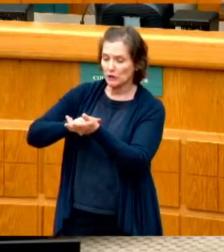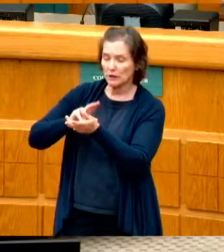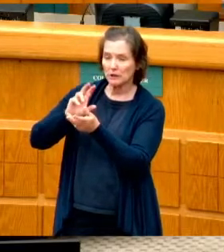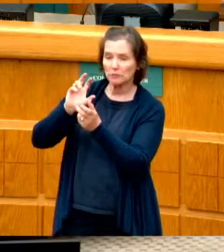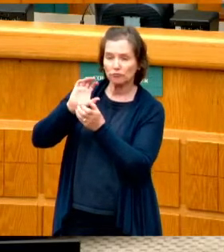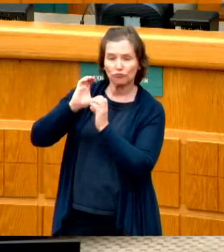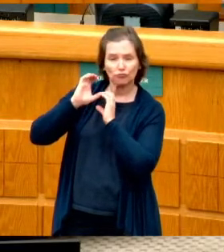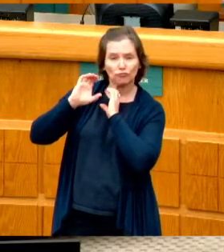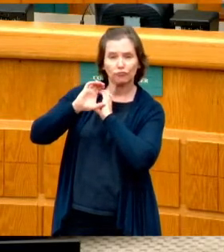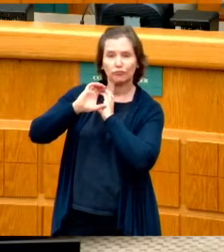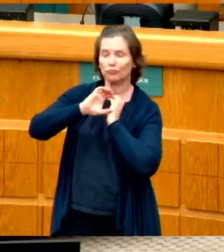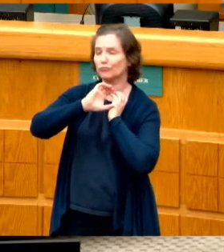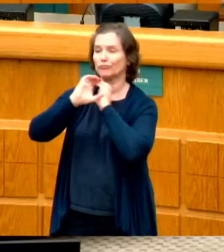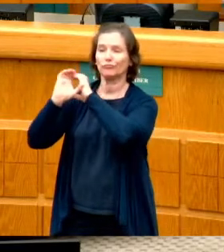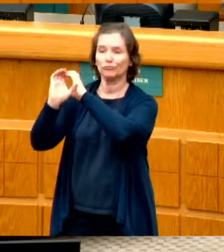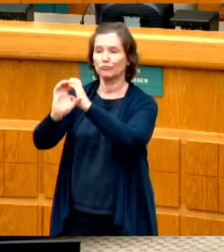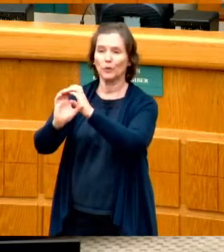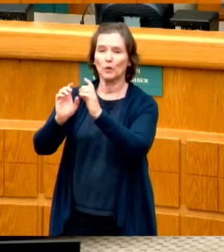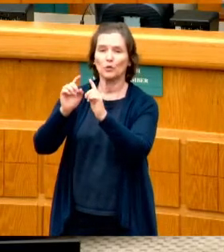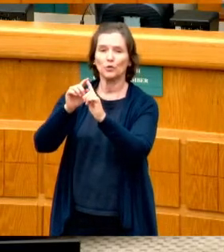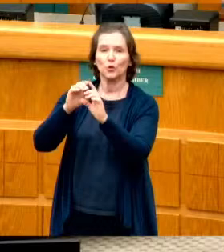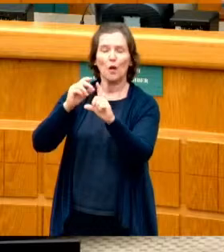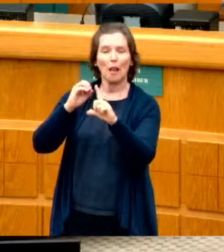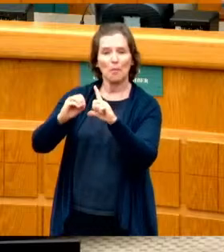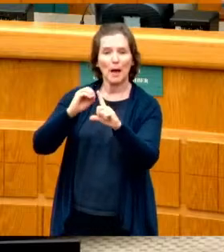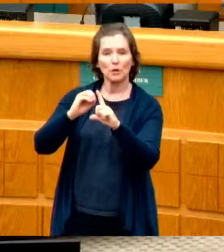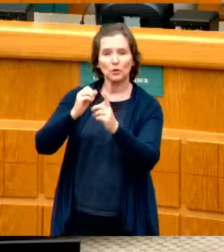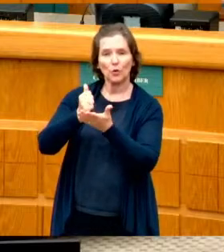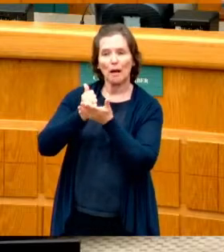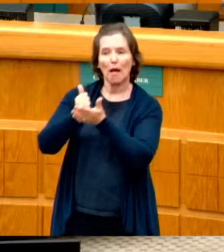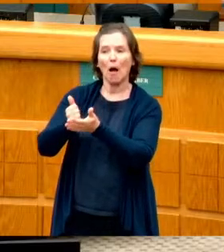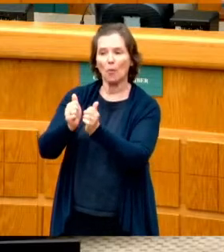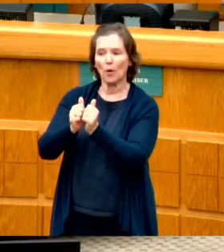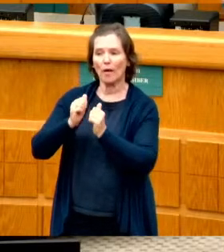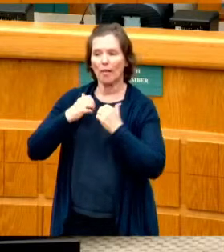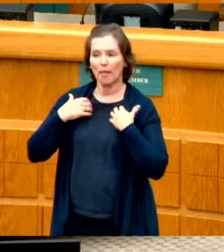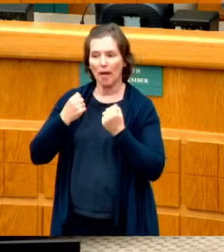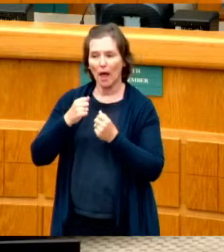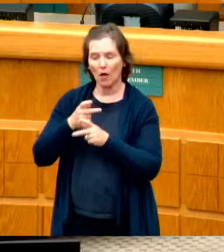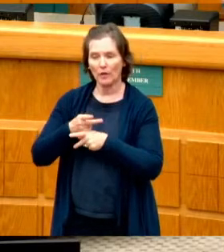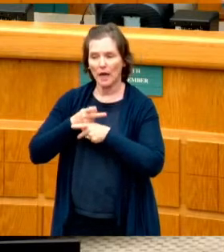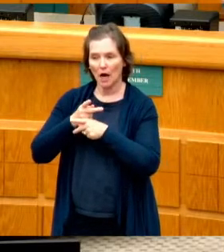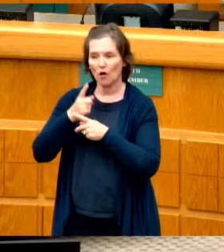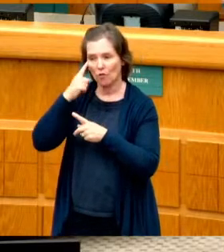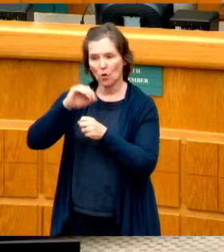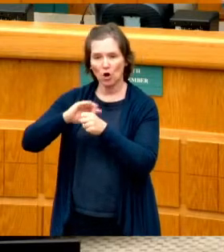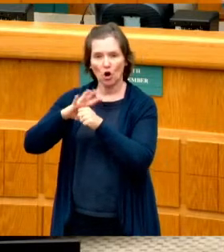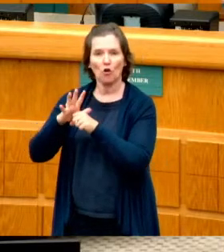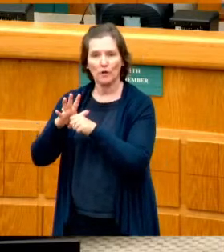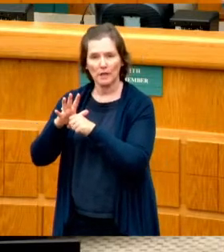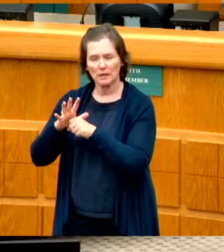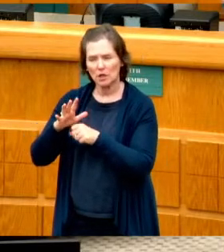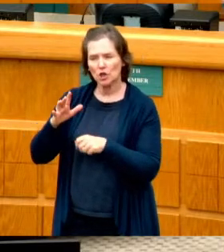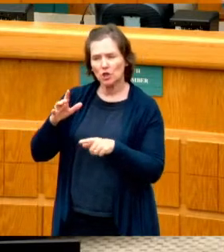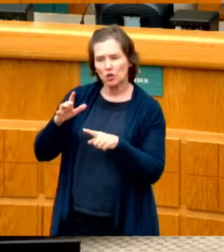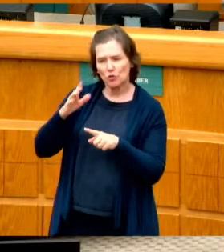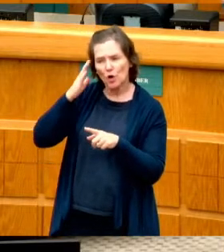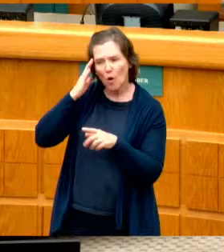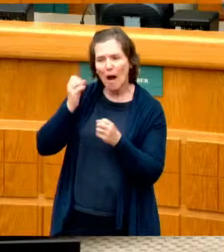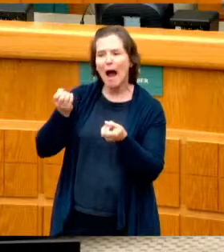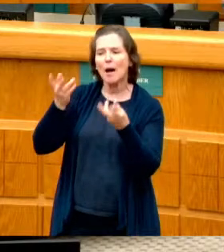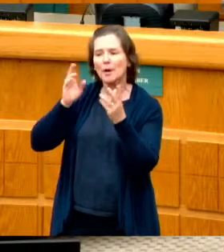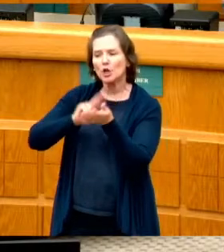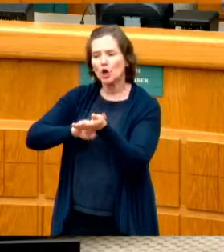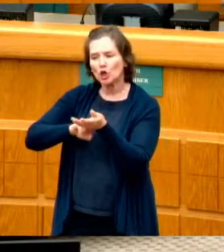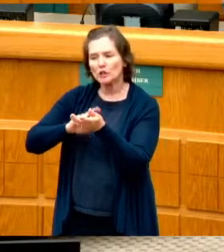nurses from Corpus Christi have traveled in general to help with COVID? You know, I don't have a specific number. I can